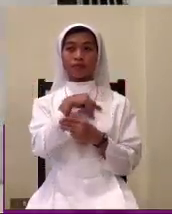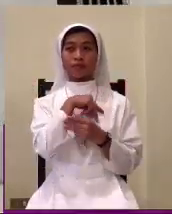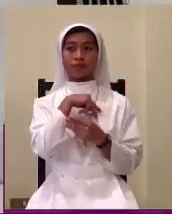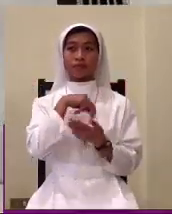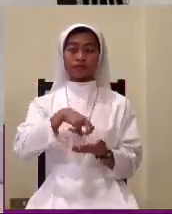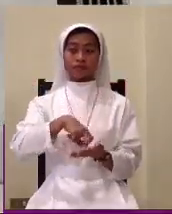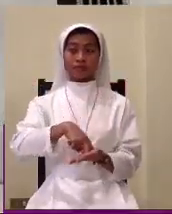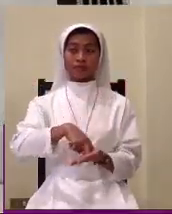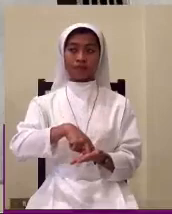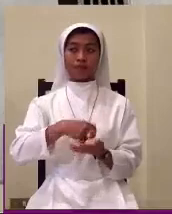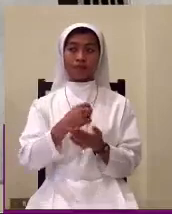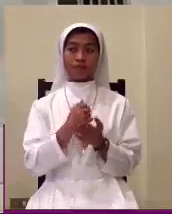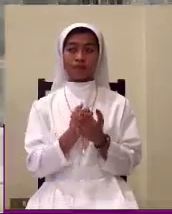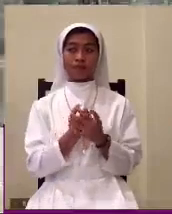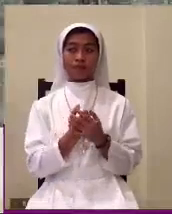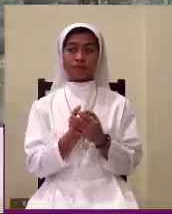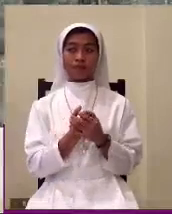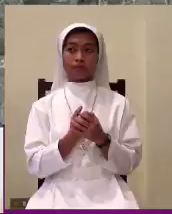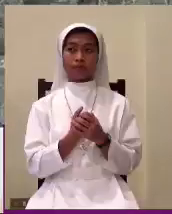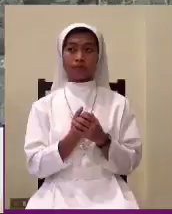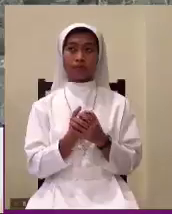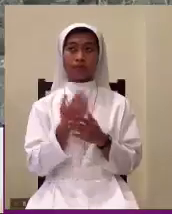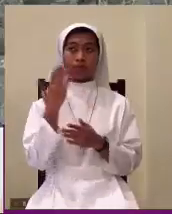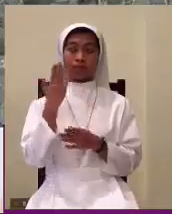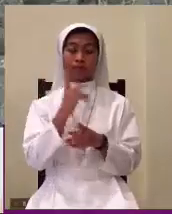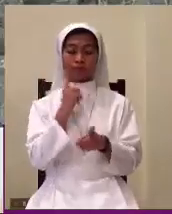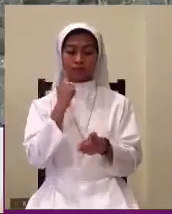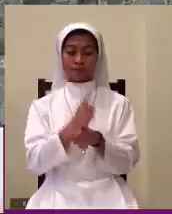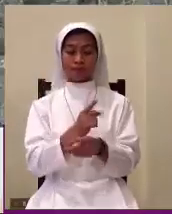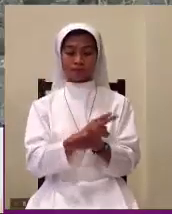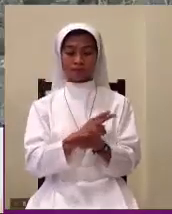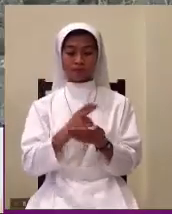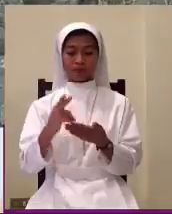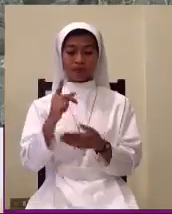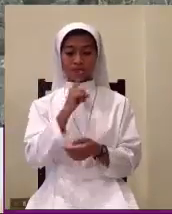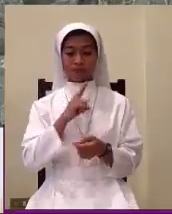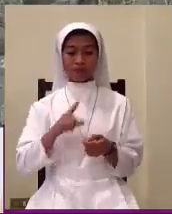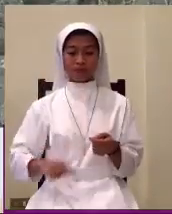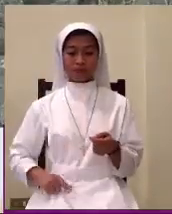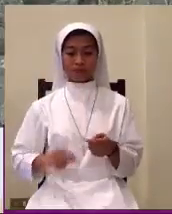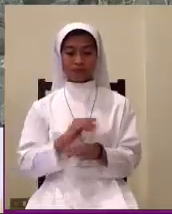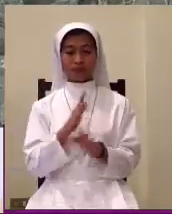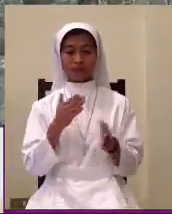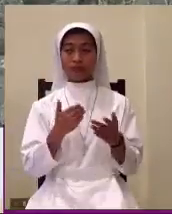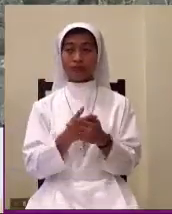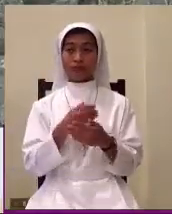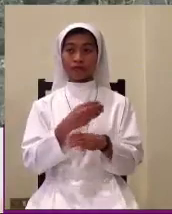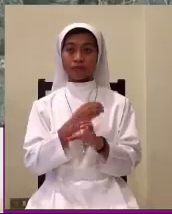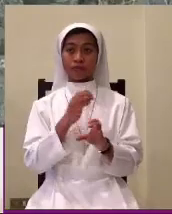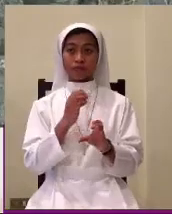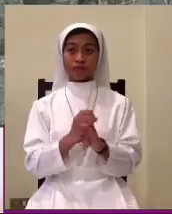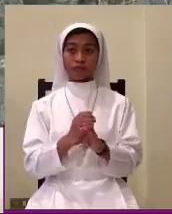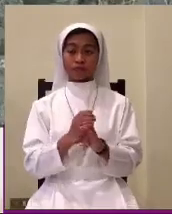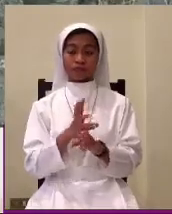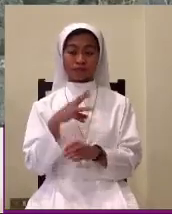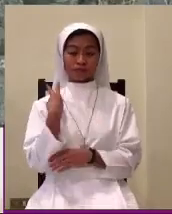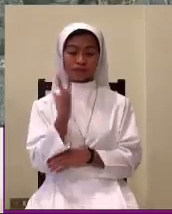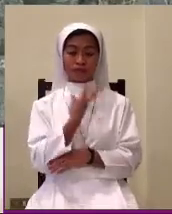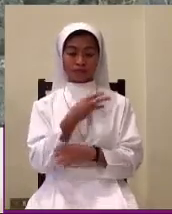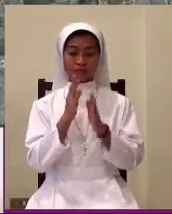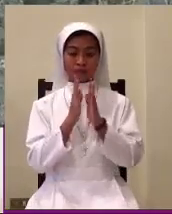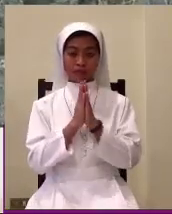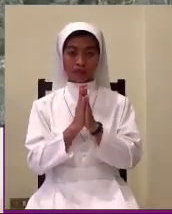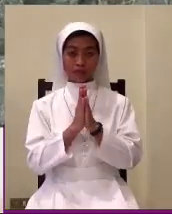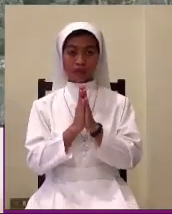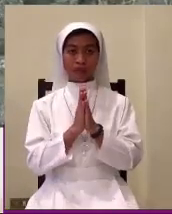Please kneel. You are indeed holy, O Lord, and all you have created rightly gives you praise. For